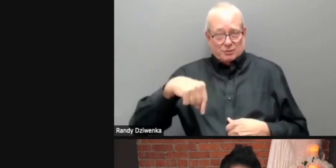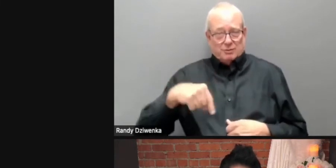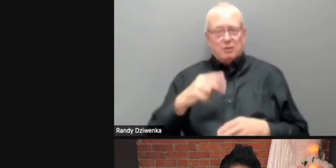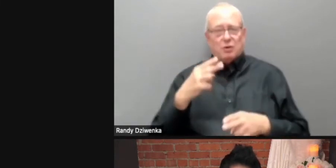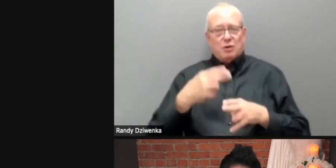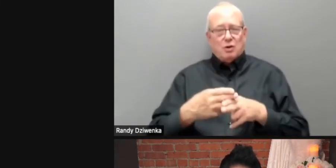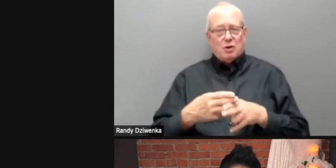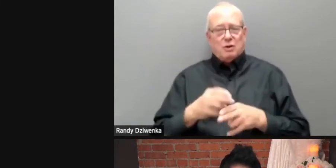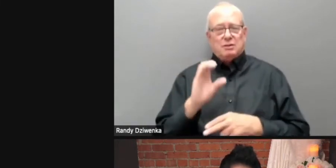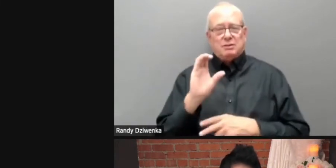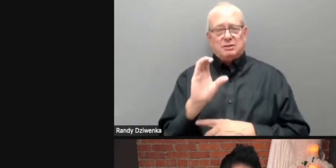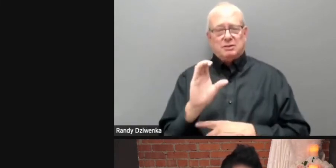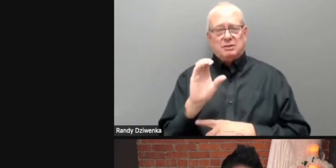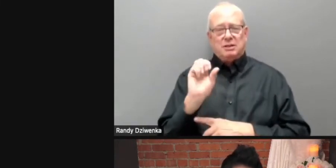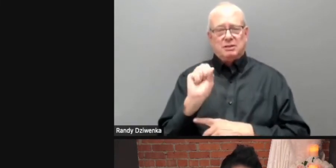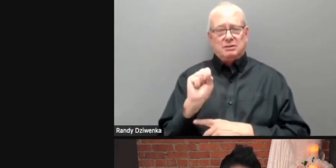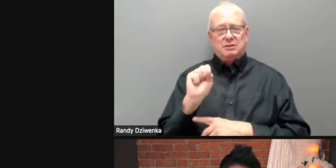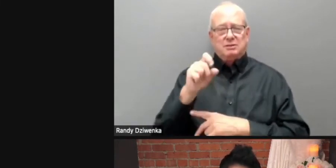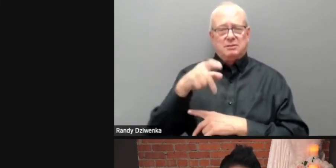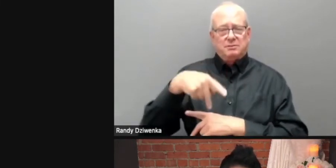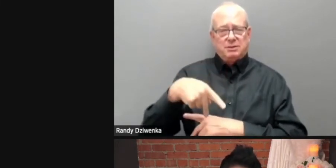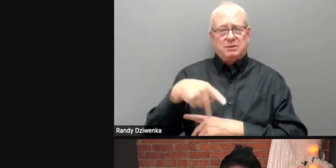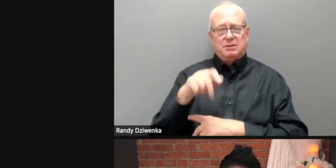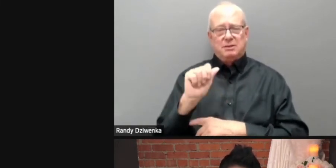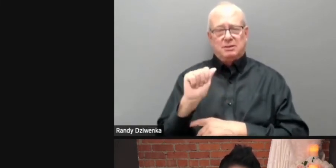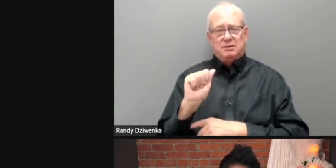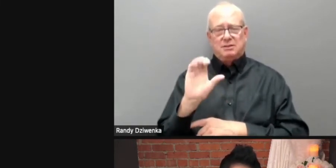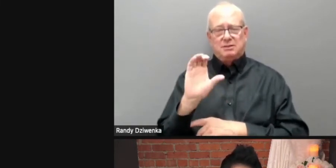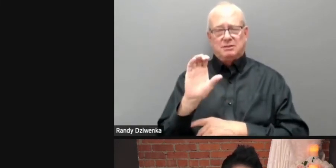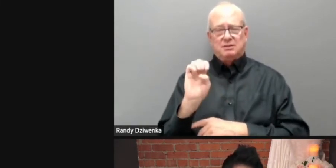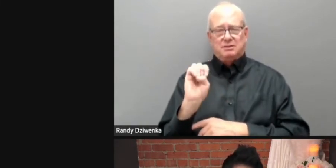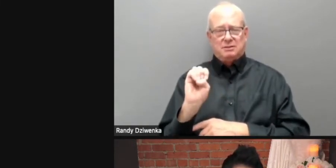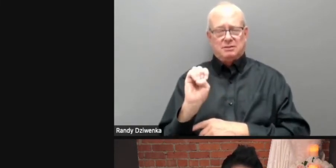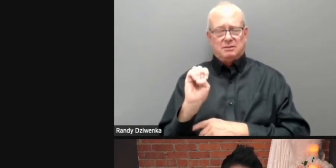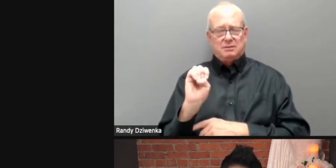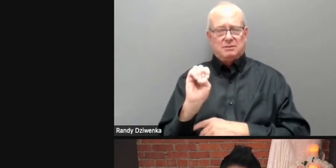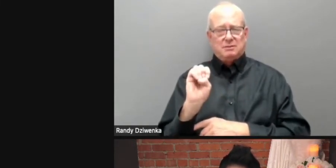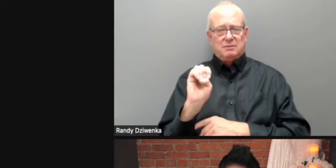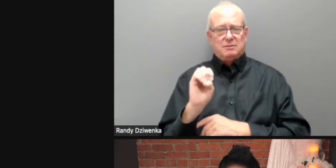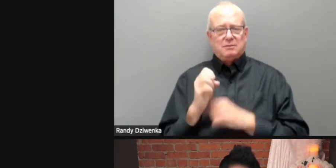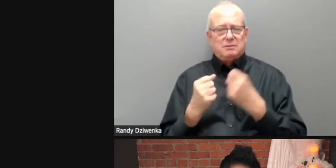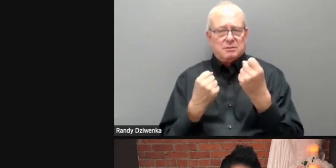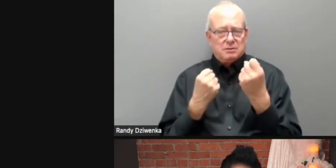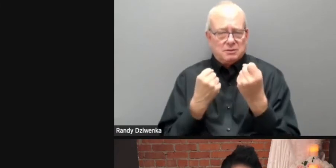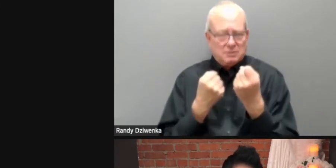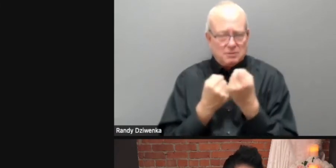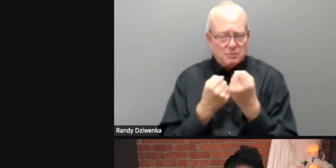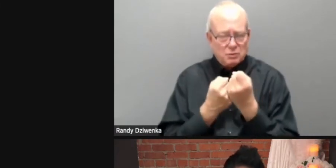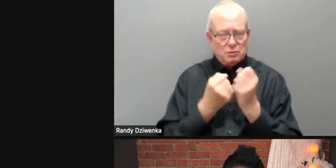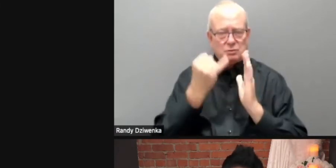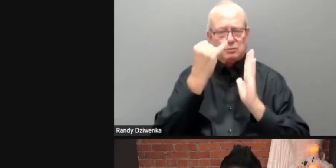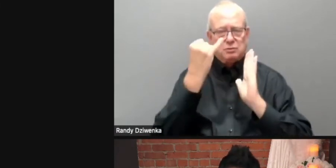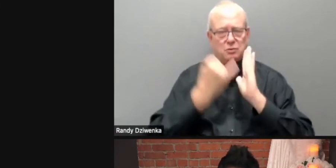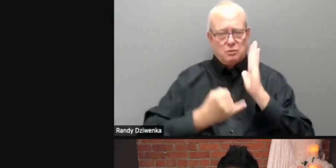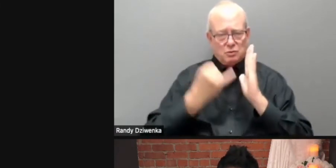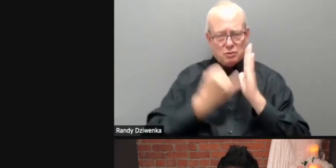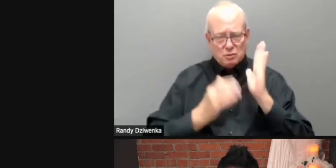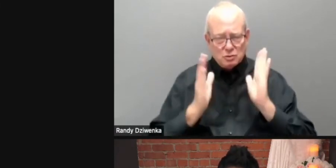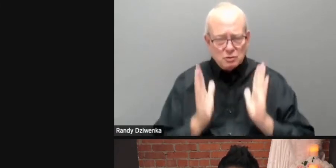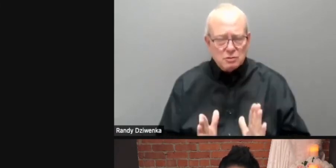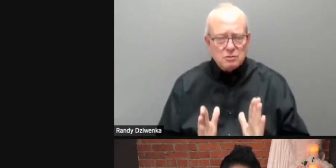to supporting communities of artists, not-for-profits, and entrepreneurs working at the creative edge of